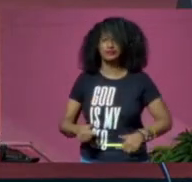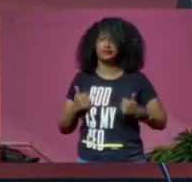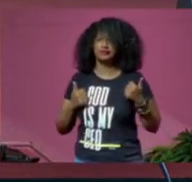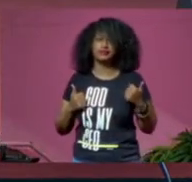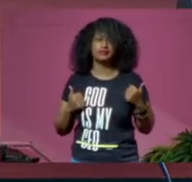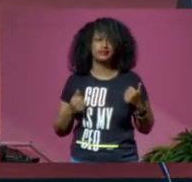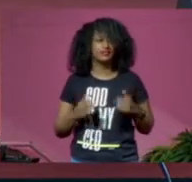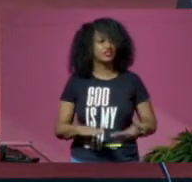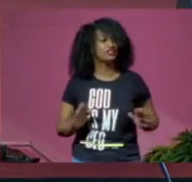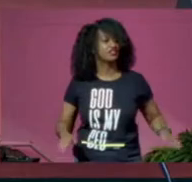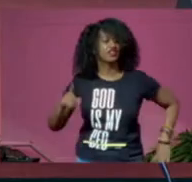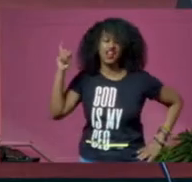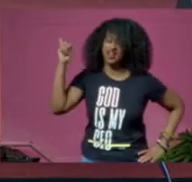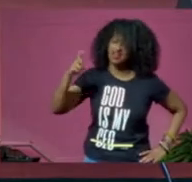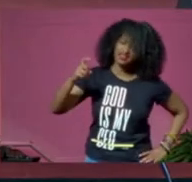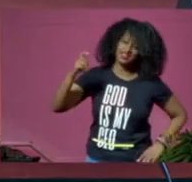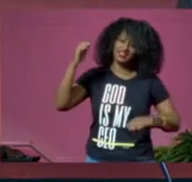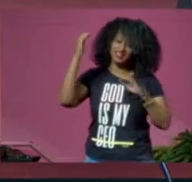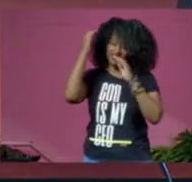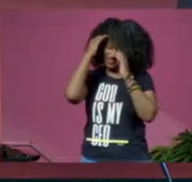need to know.